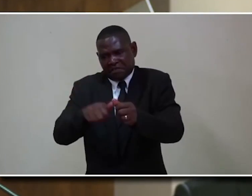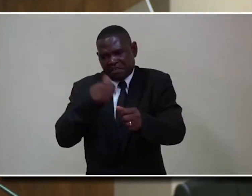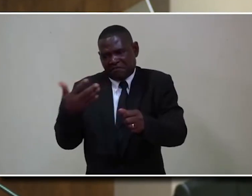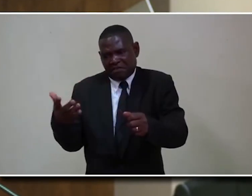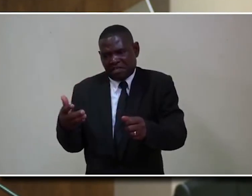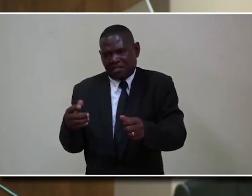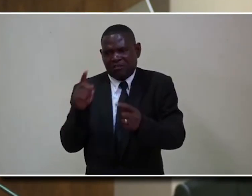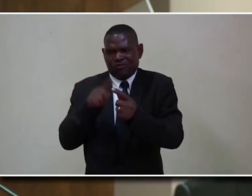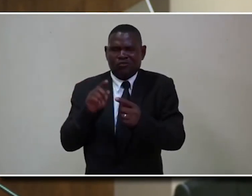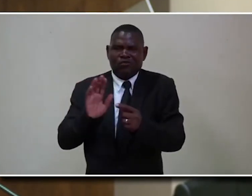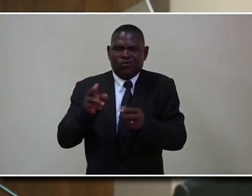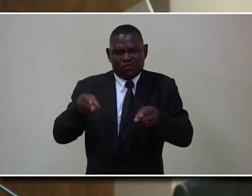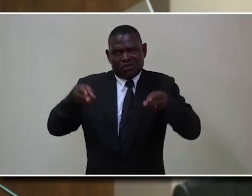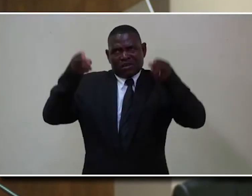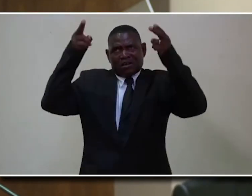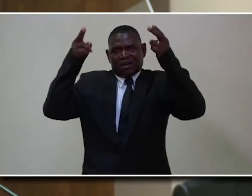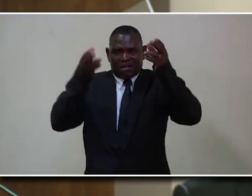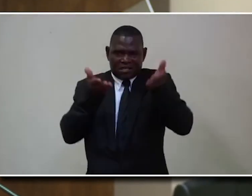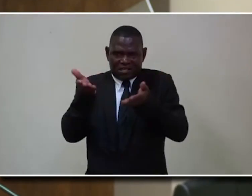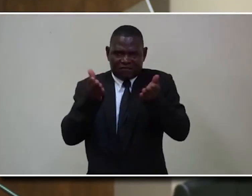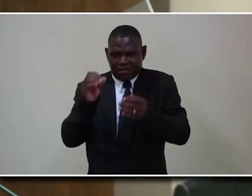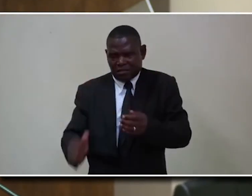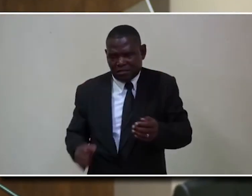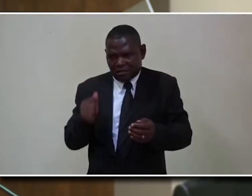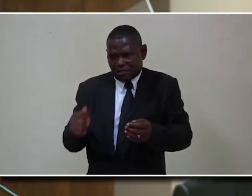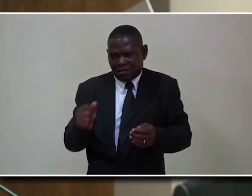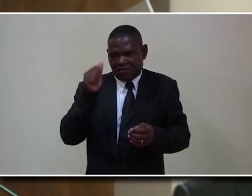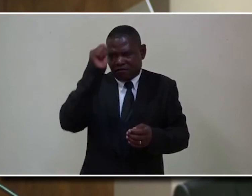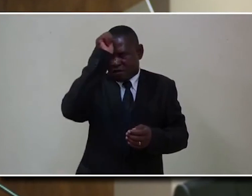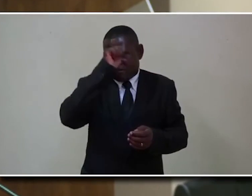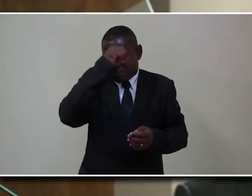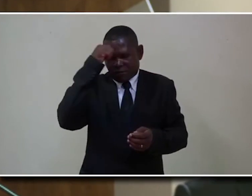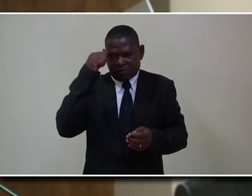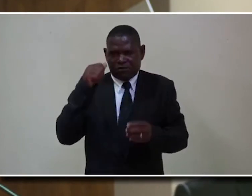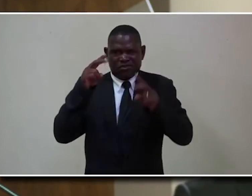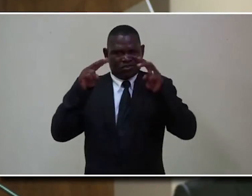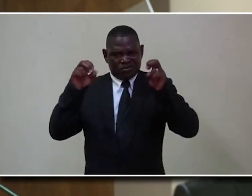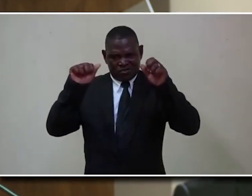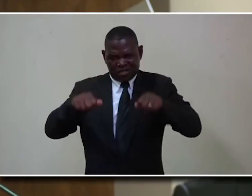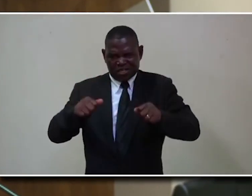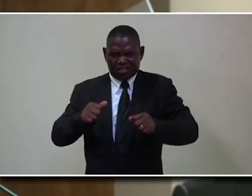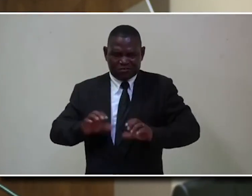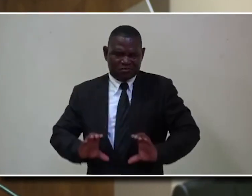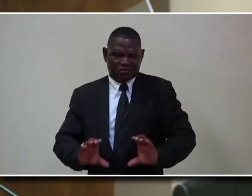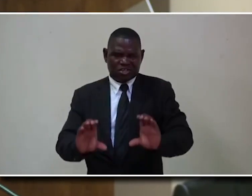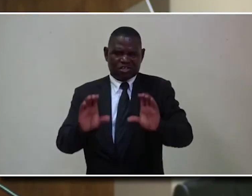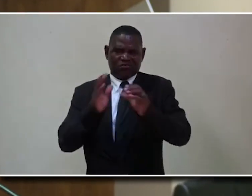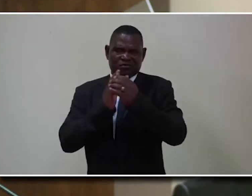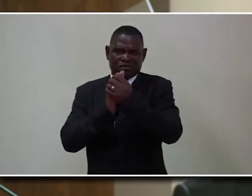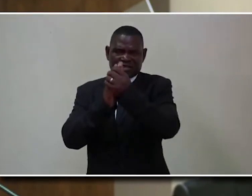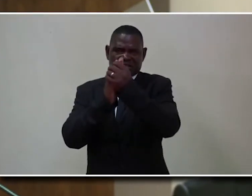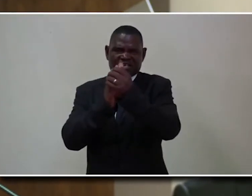servant, the chief apostle. Patsani zofunikira zonse kwa okondedwa mtumwa wa Mungu. So that he can continue guiding us to the goal of our